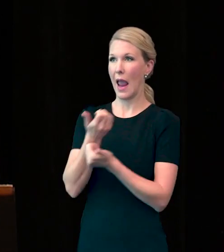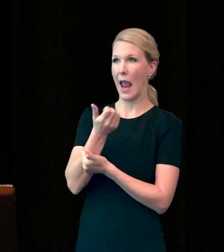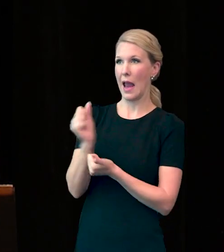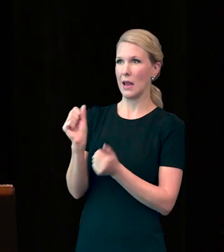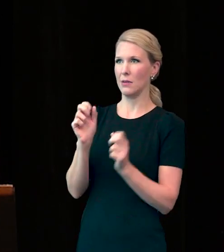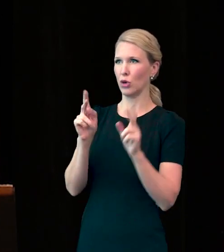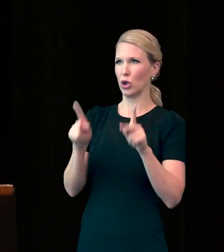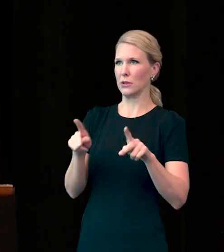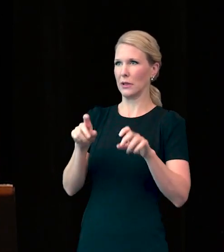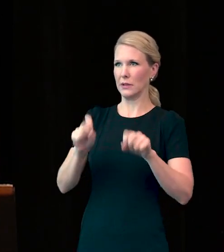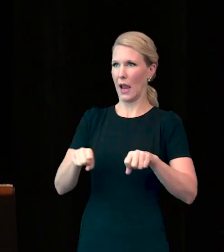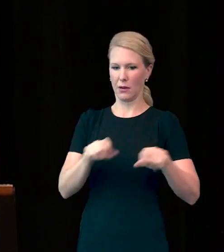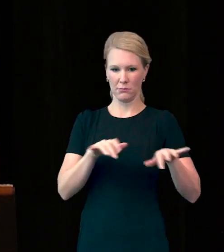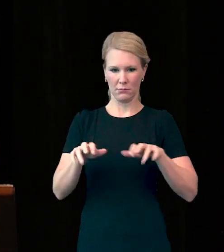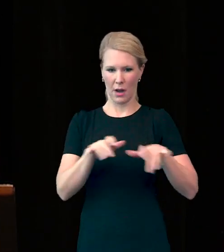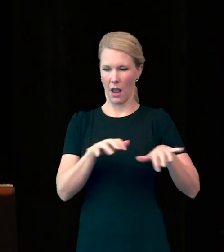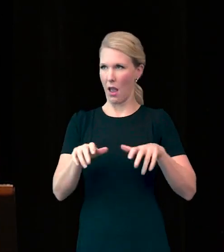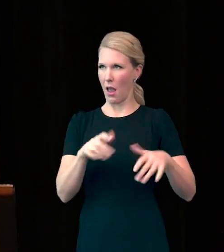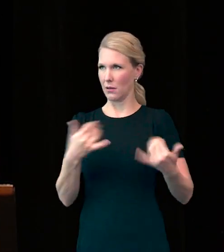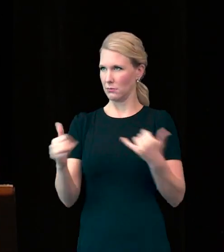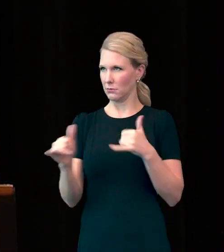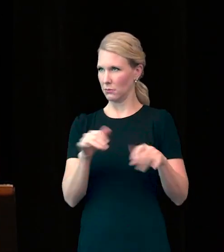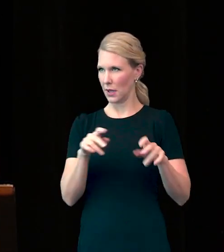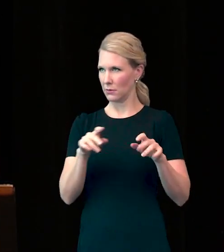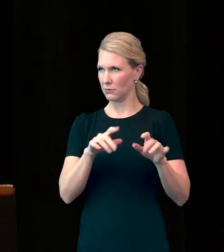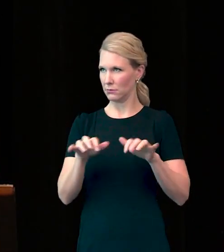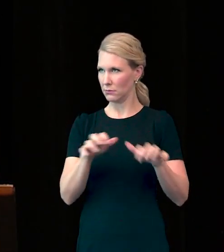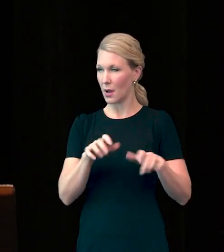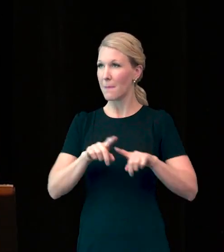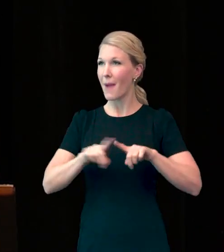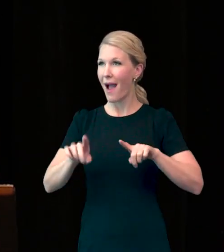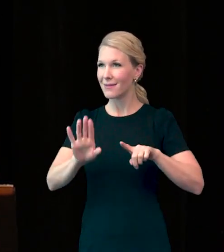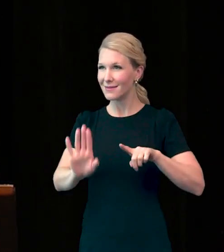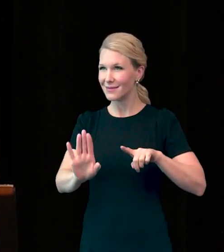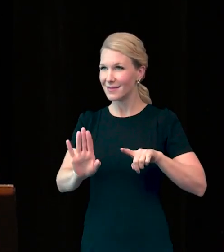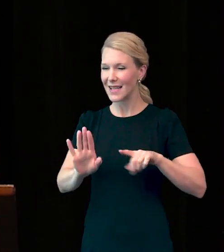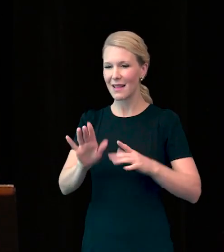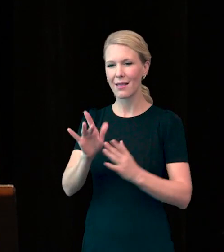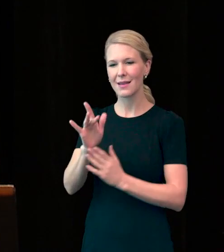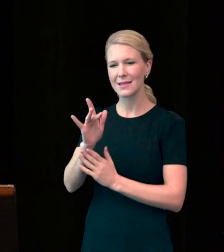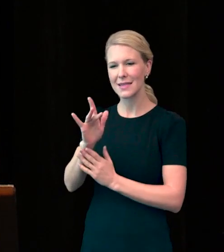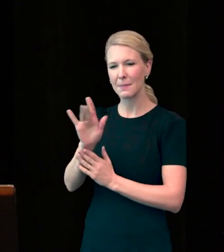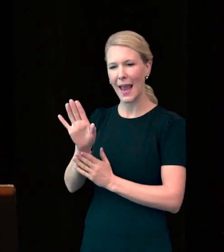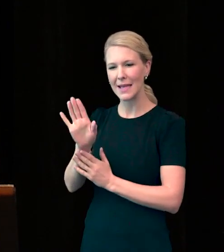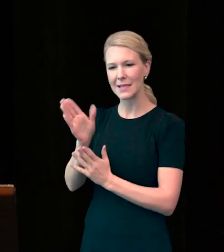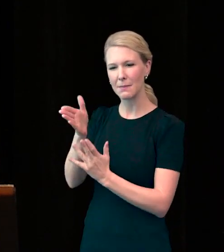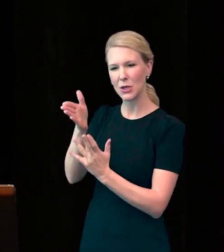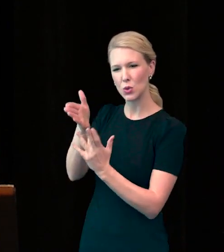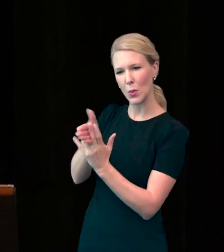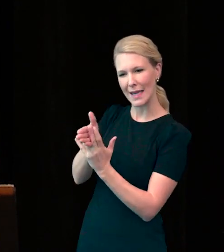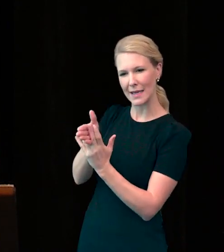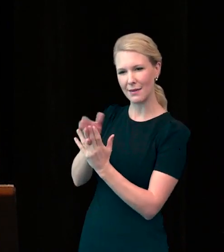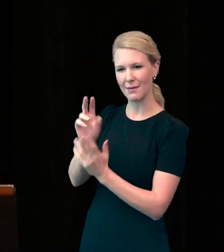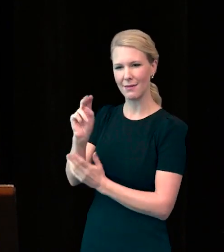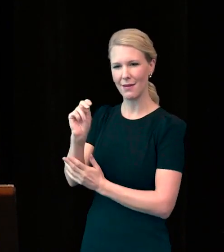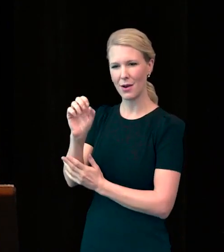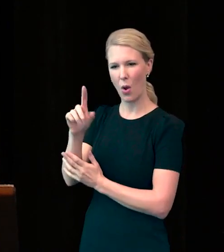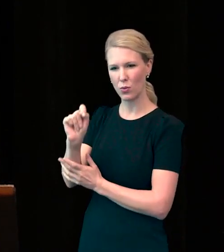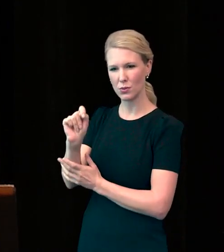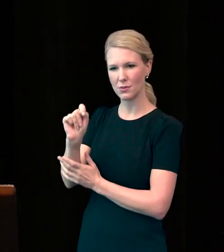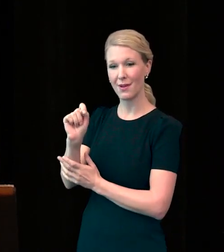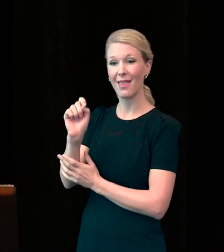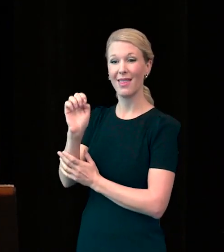almost any pianist can play the notes, but it's the space between the notes. That's where the